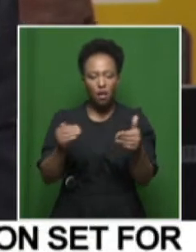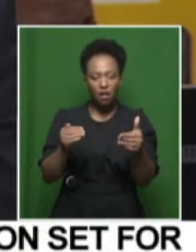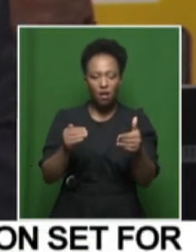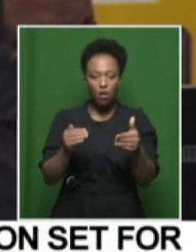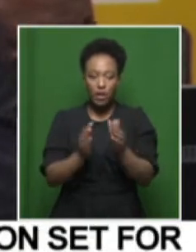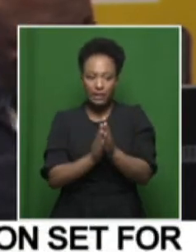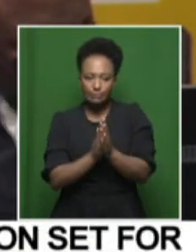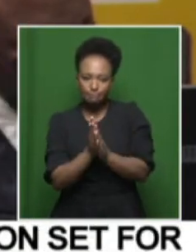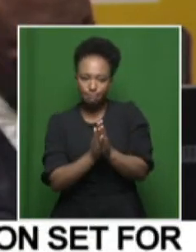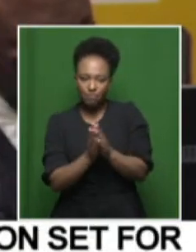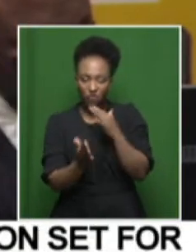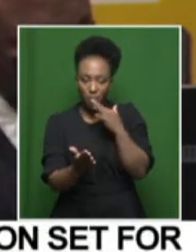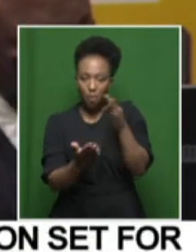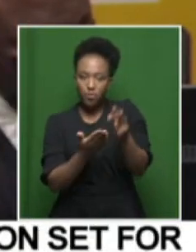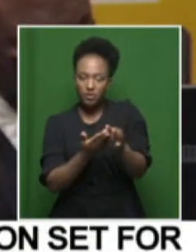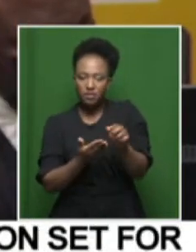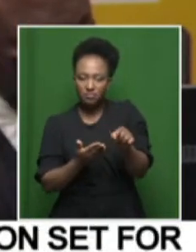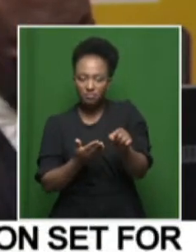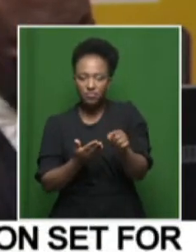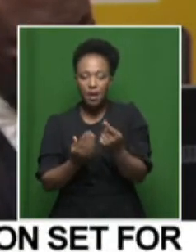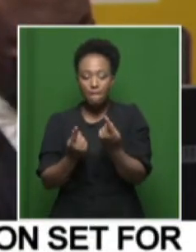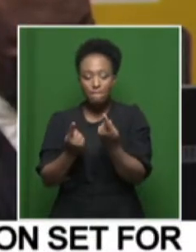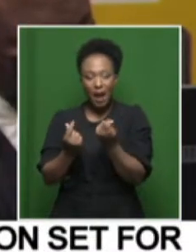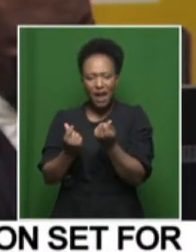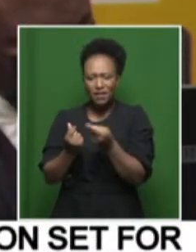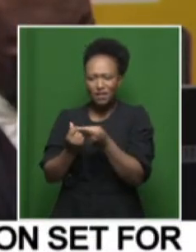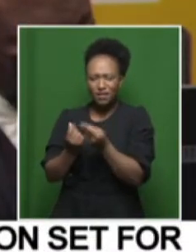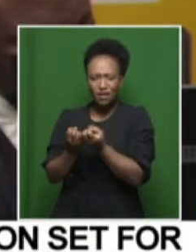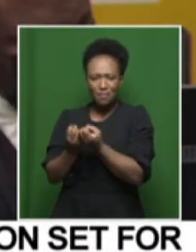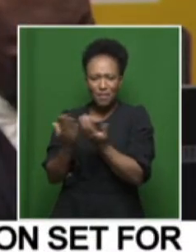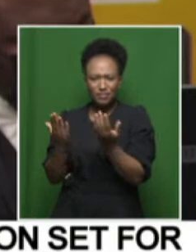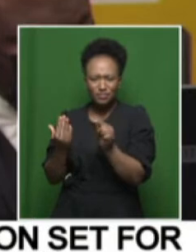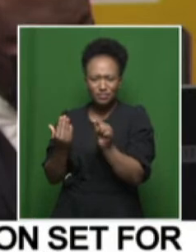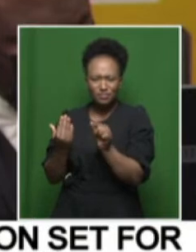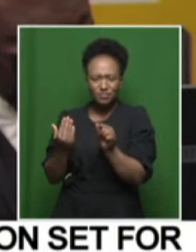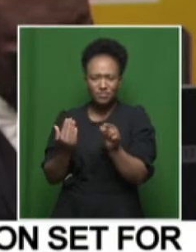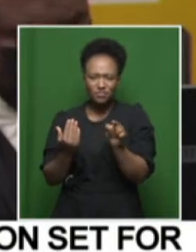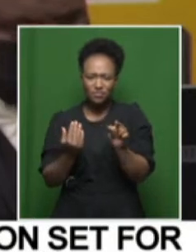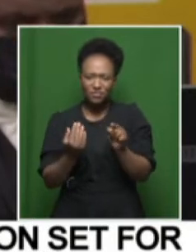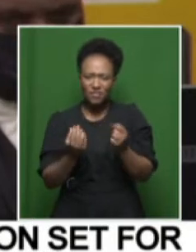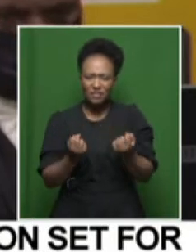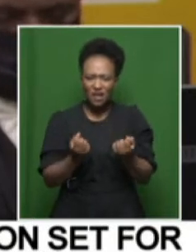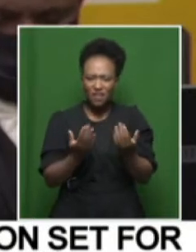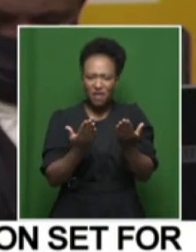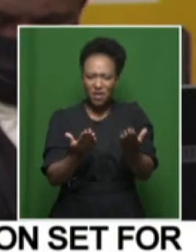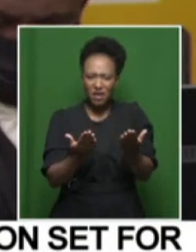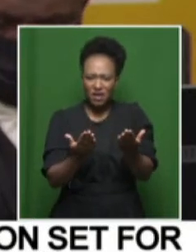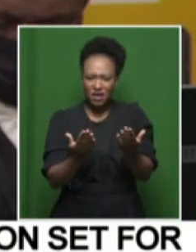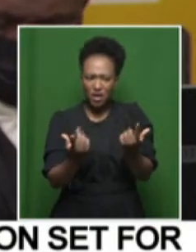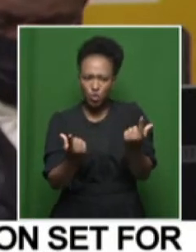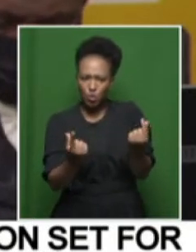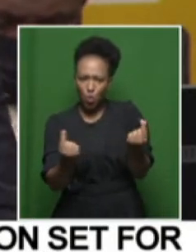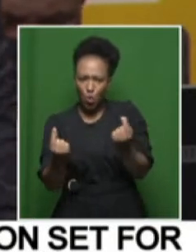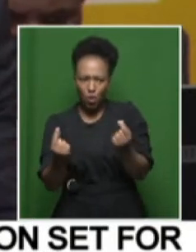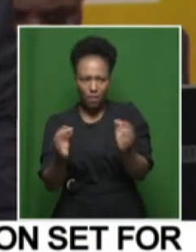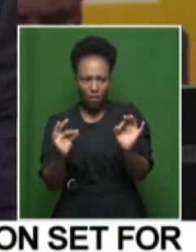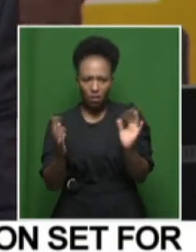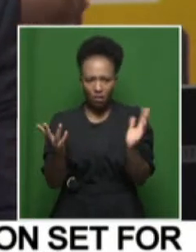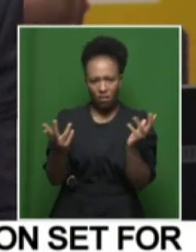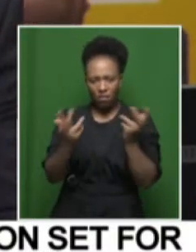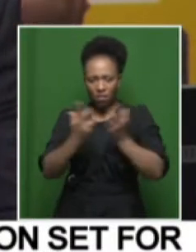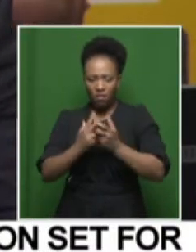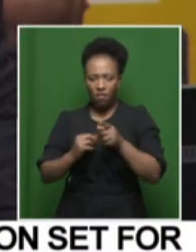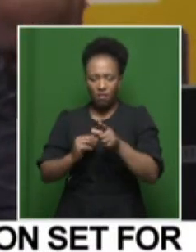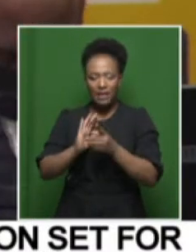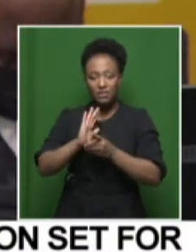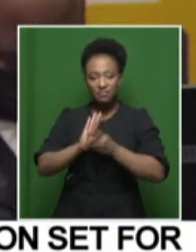regard. Value for money and quality of delivery is a top priority in the